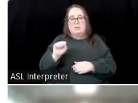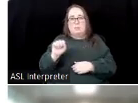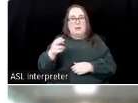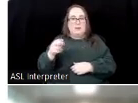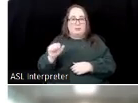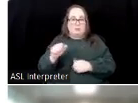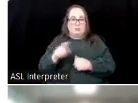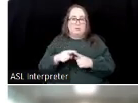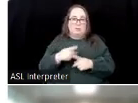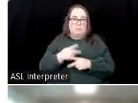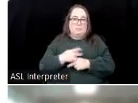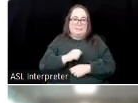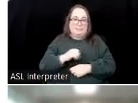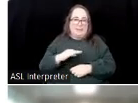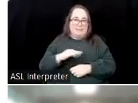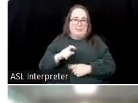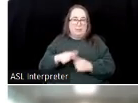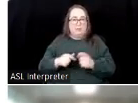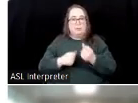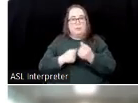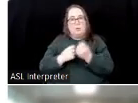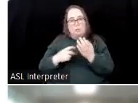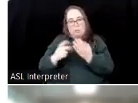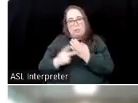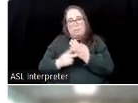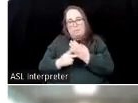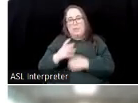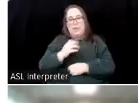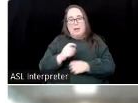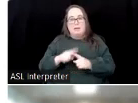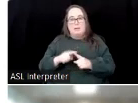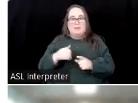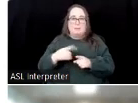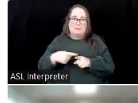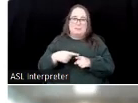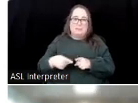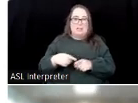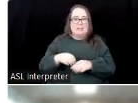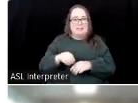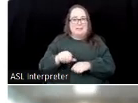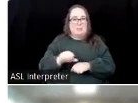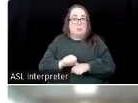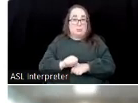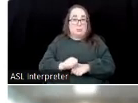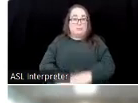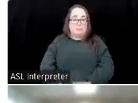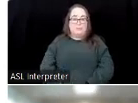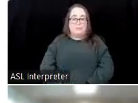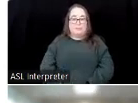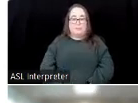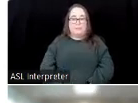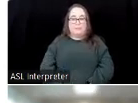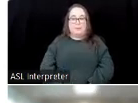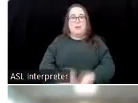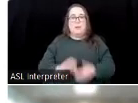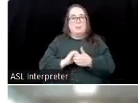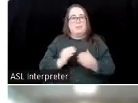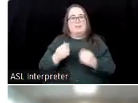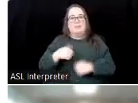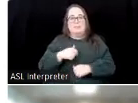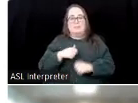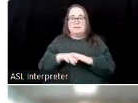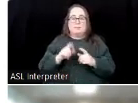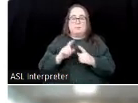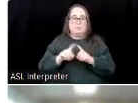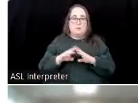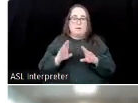to retain staff needed to support the program and have them specialized in this work. This partnership has given us access to